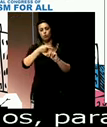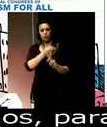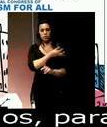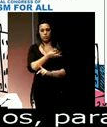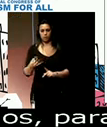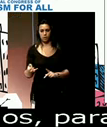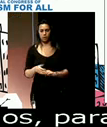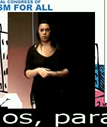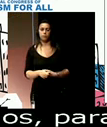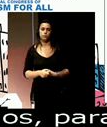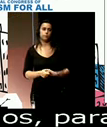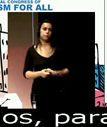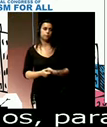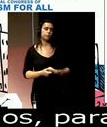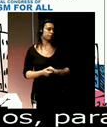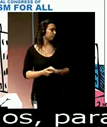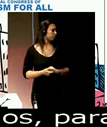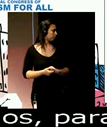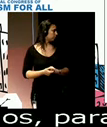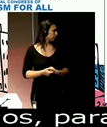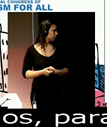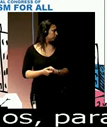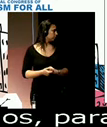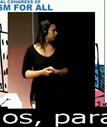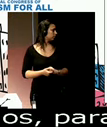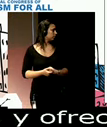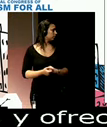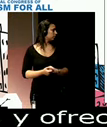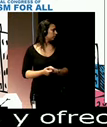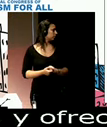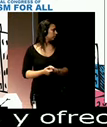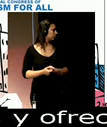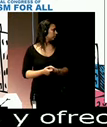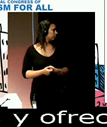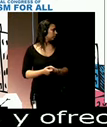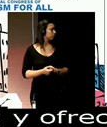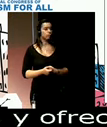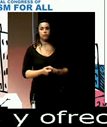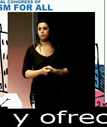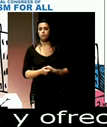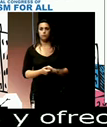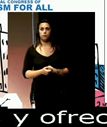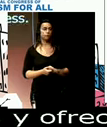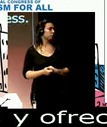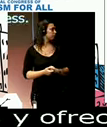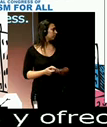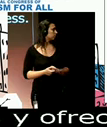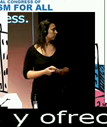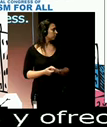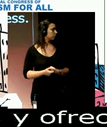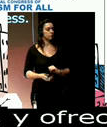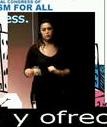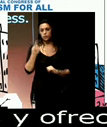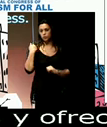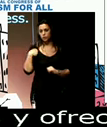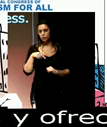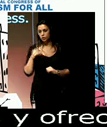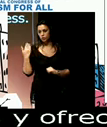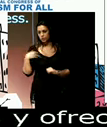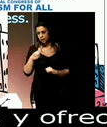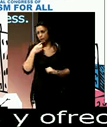about in different moments during this Congress. As we say daily, accessibility for all does